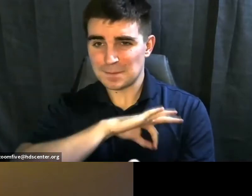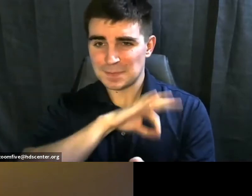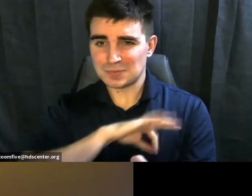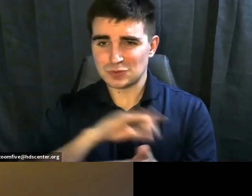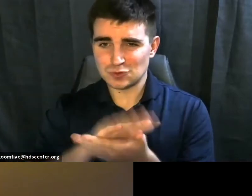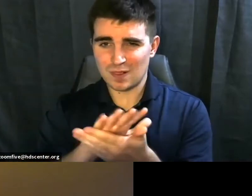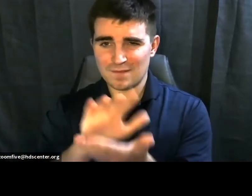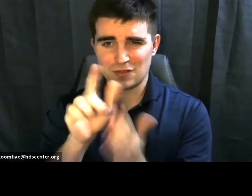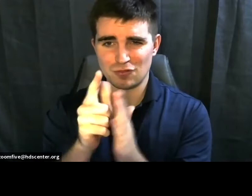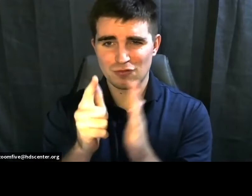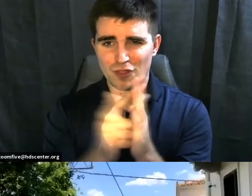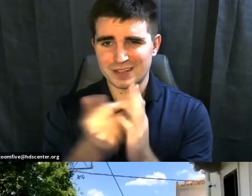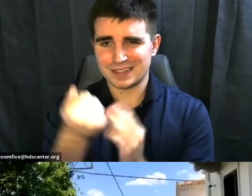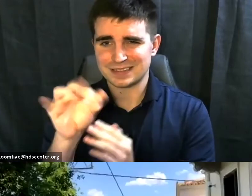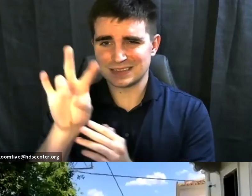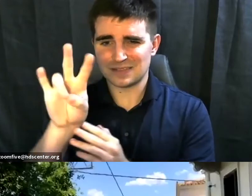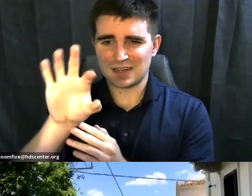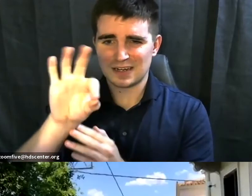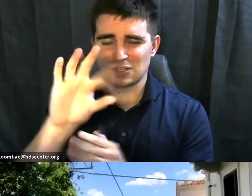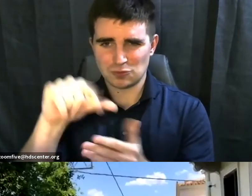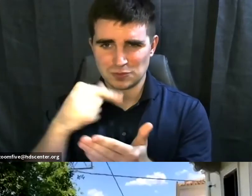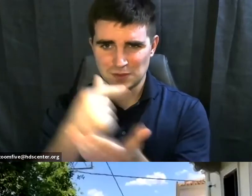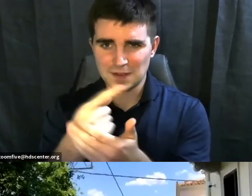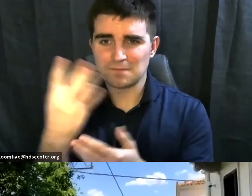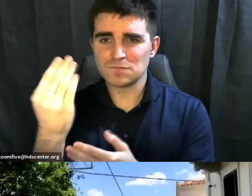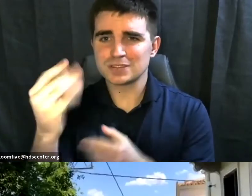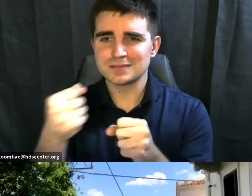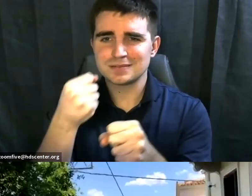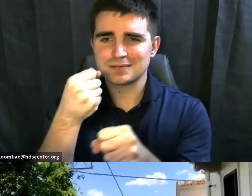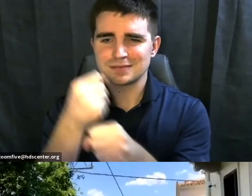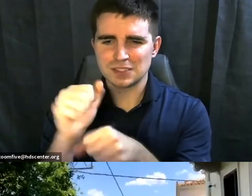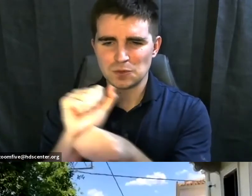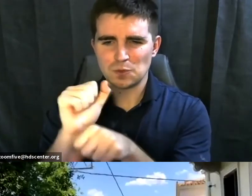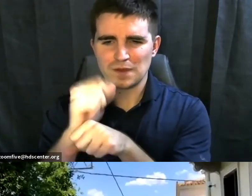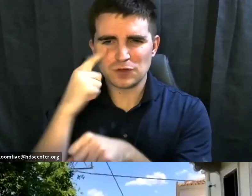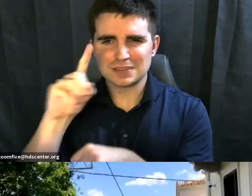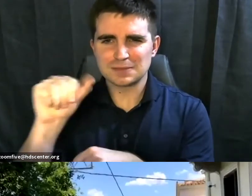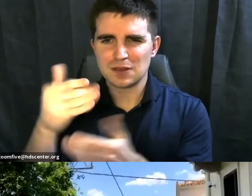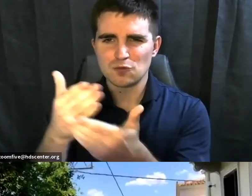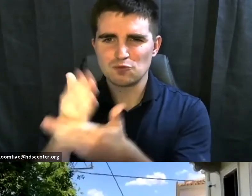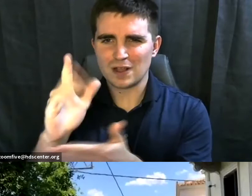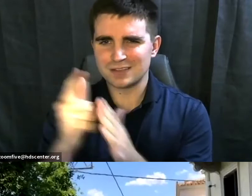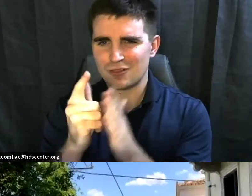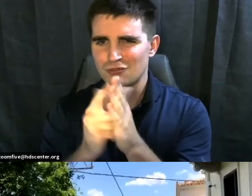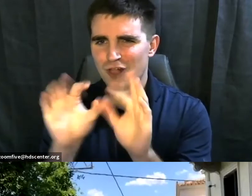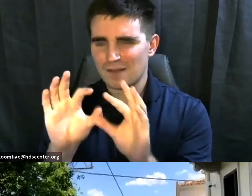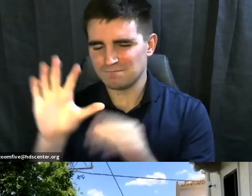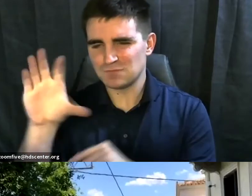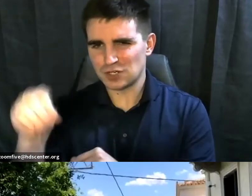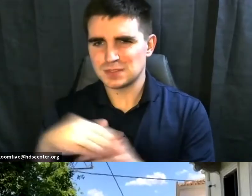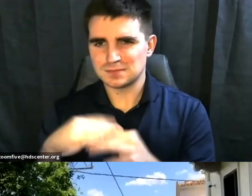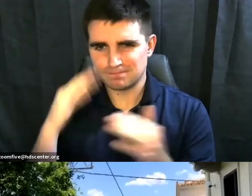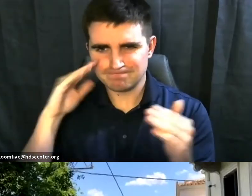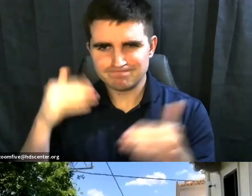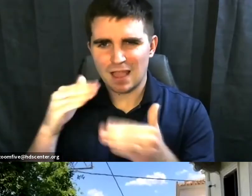Law. For 14 years, he worked for a disability rights law firm where he specialized in housing, voting, and